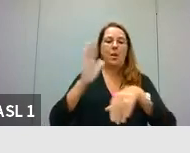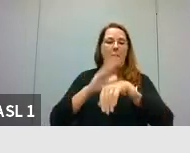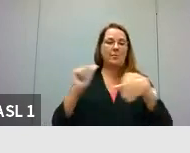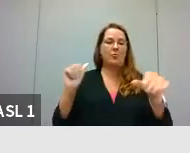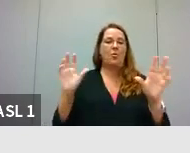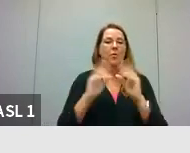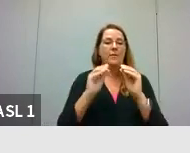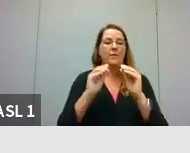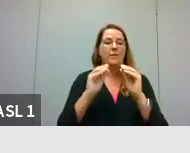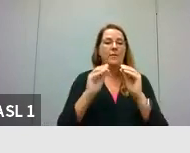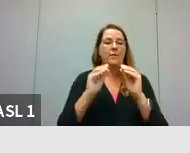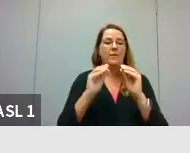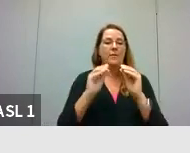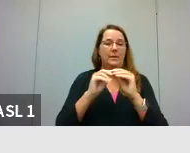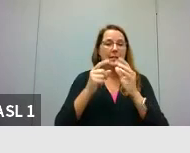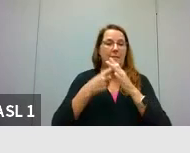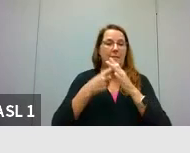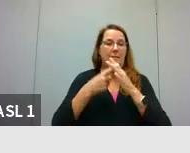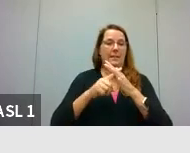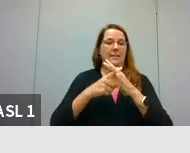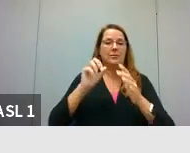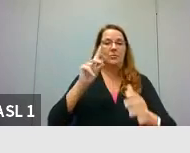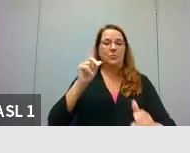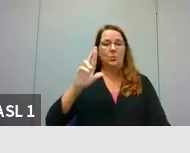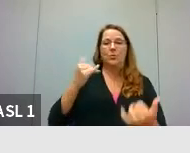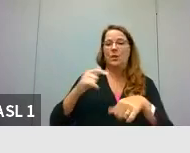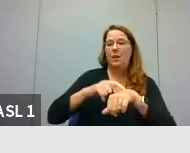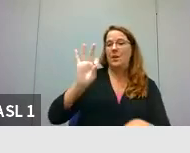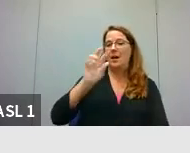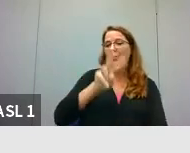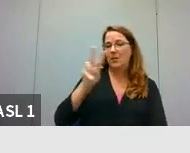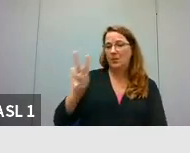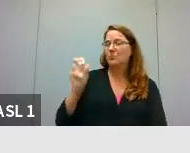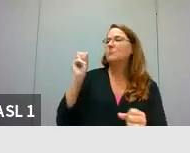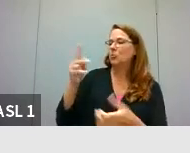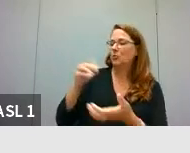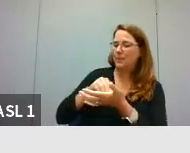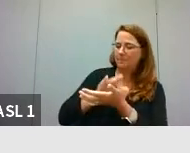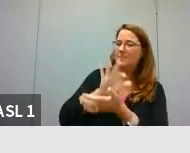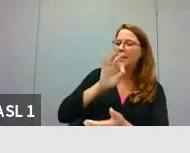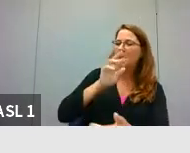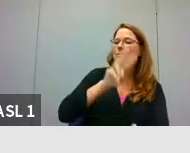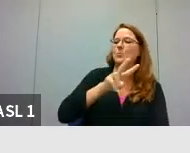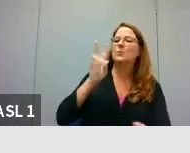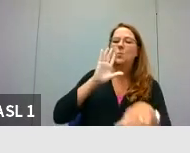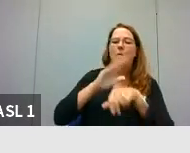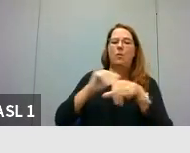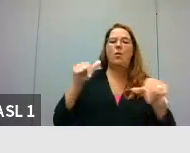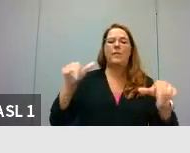to order, it is 9:22. All right, 9:22. Let's call this meeting to order.